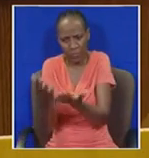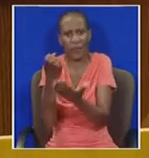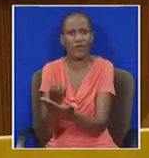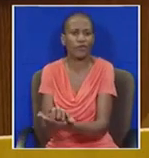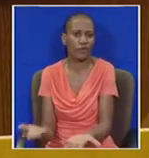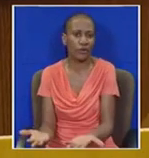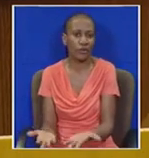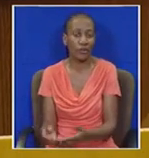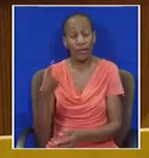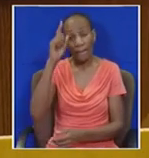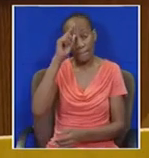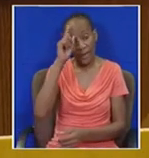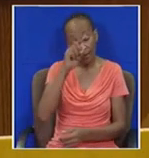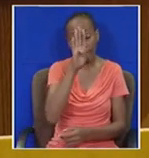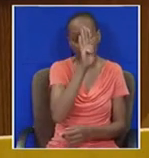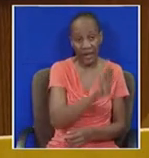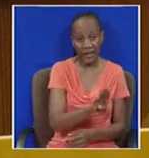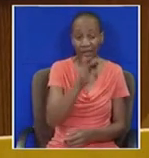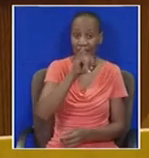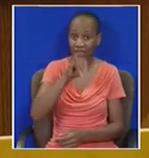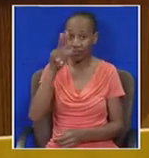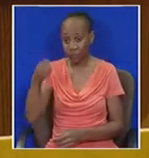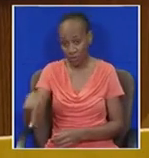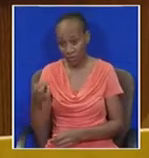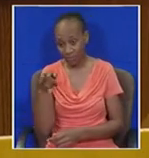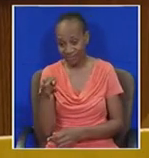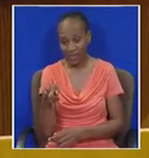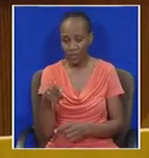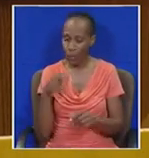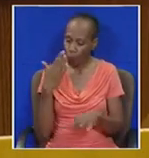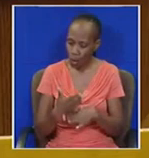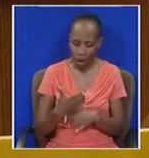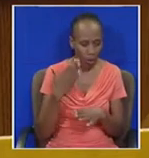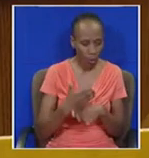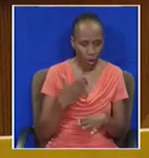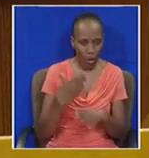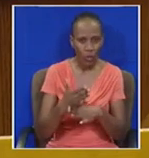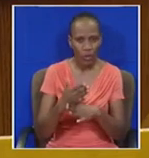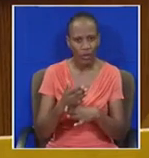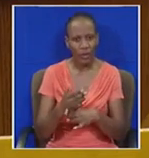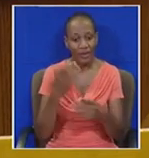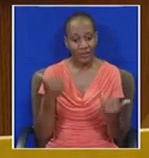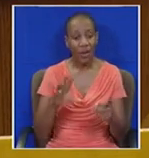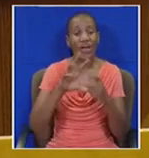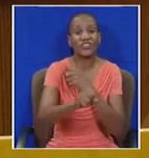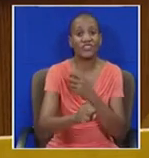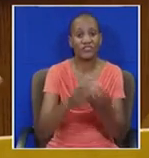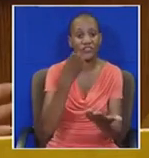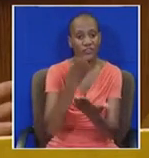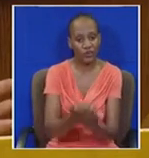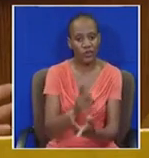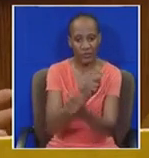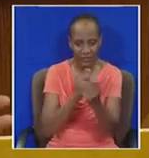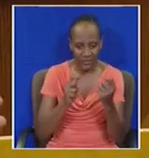Black Industrialist Program is going a long way in accelerating radical economic transformation and changing